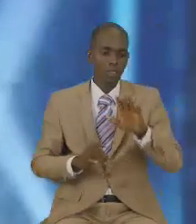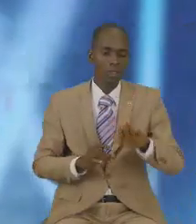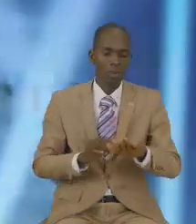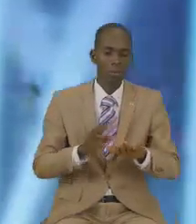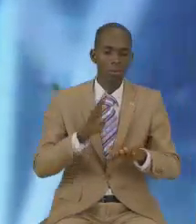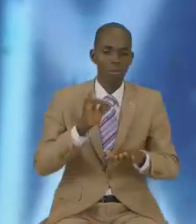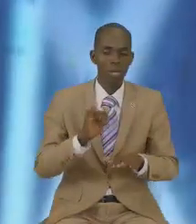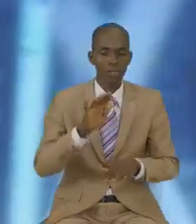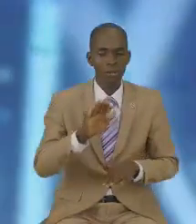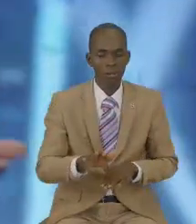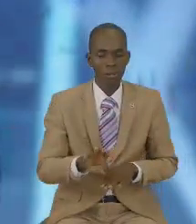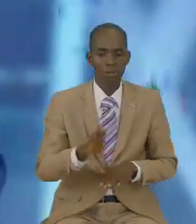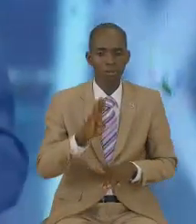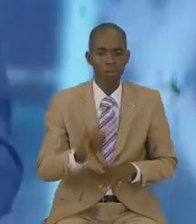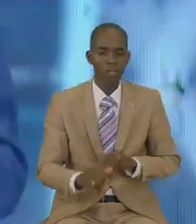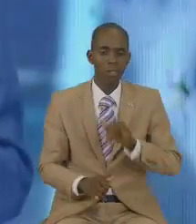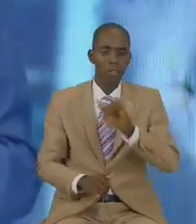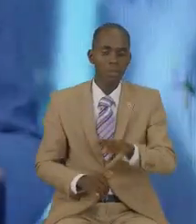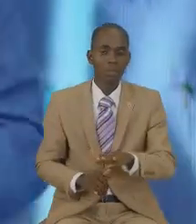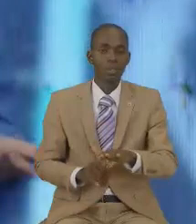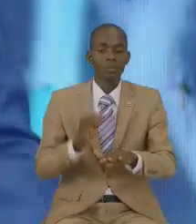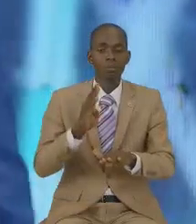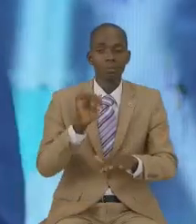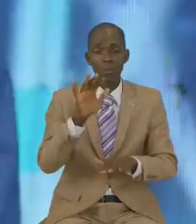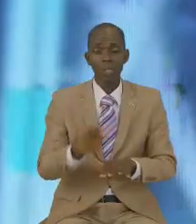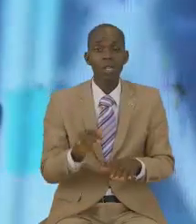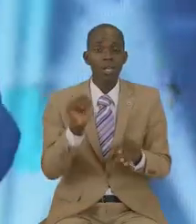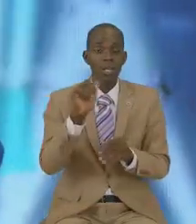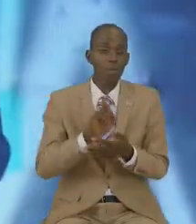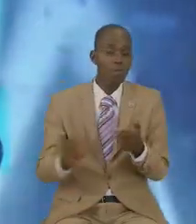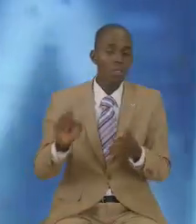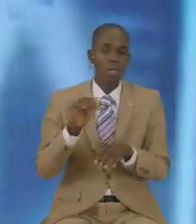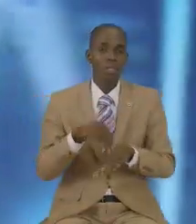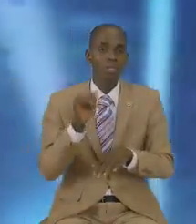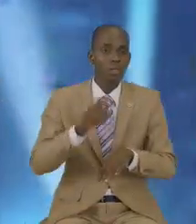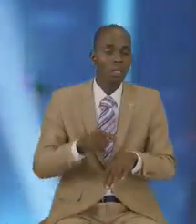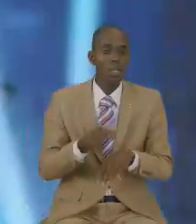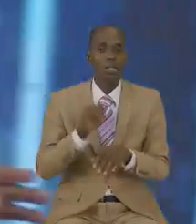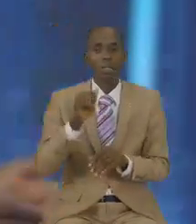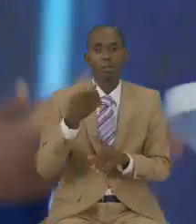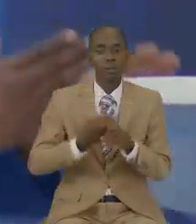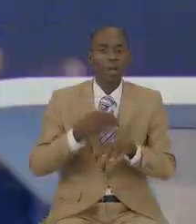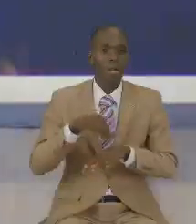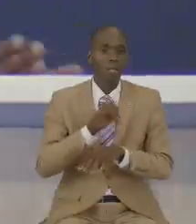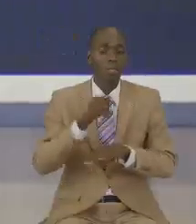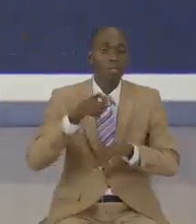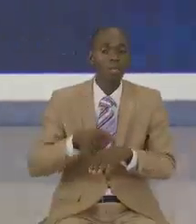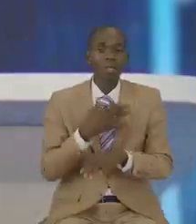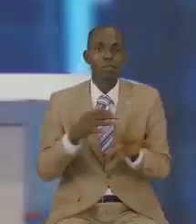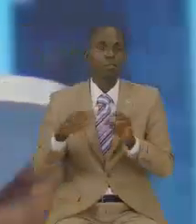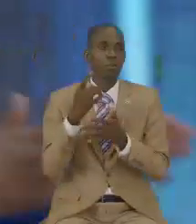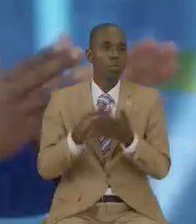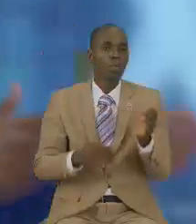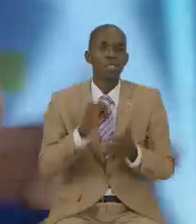step at a time, a day at a time, a week at a time, a month at a time, and you do what needs